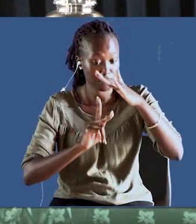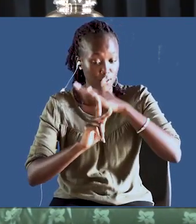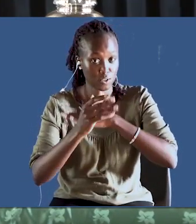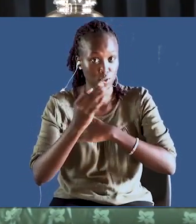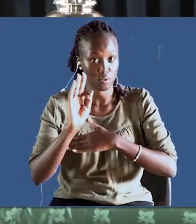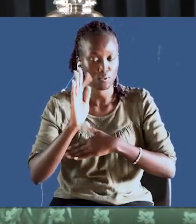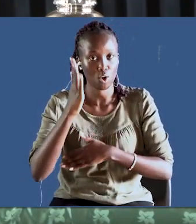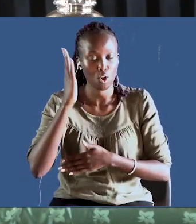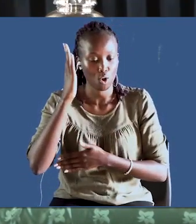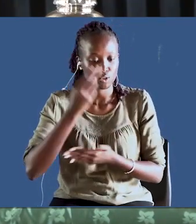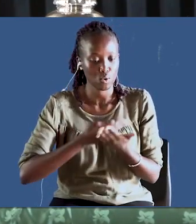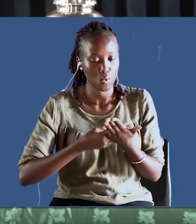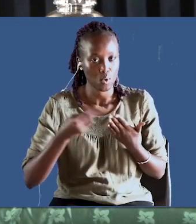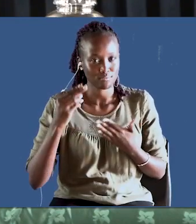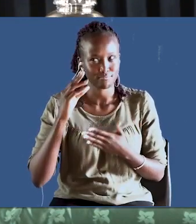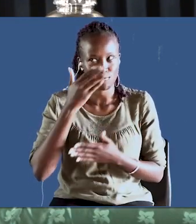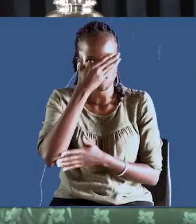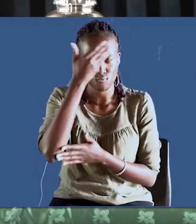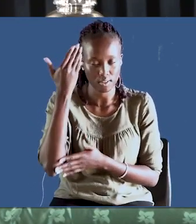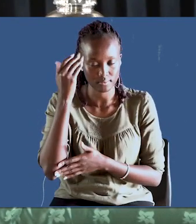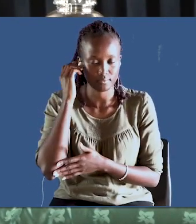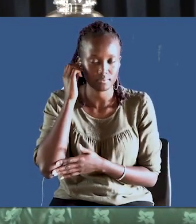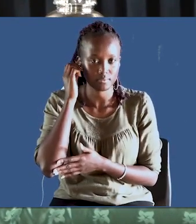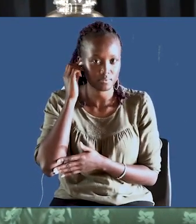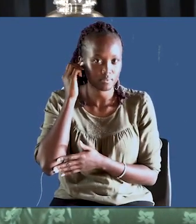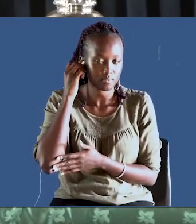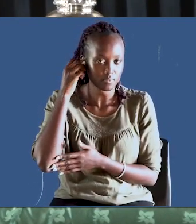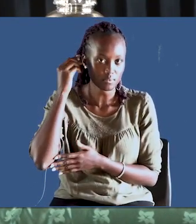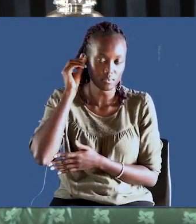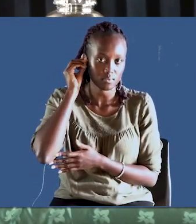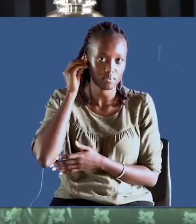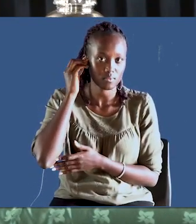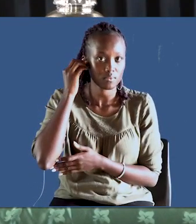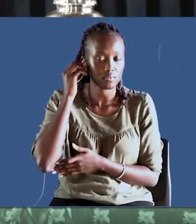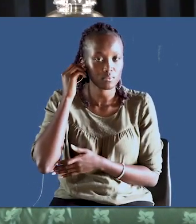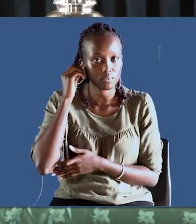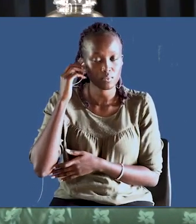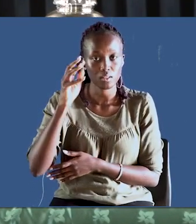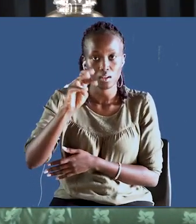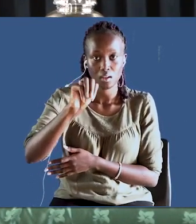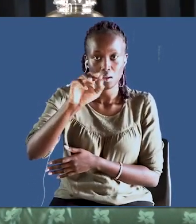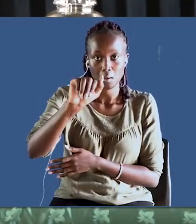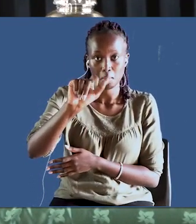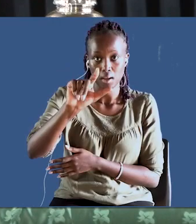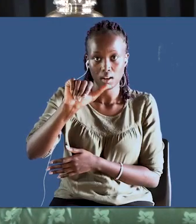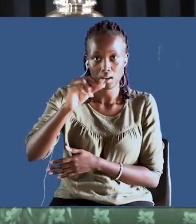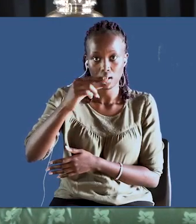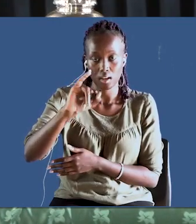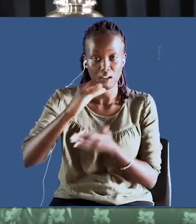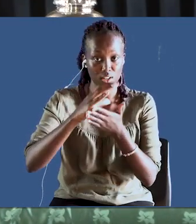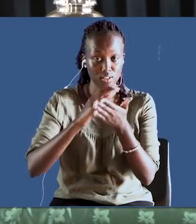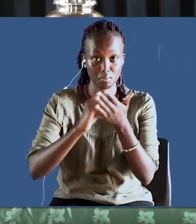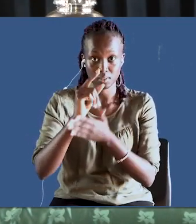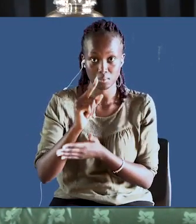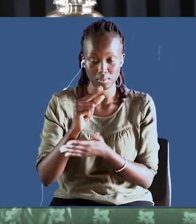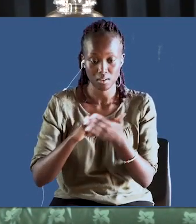the holiness of God. In chapter 1 of Malachi, verse 13 and 14, we see